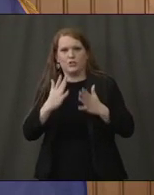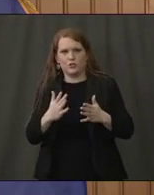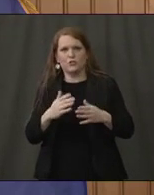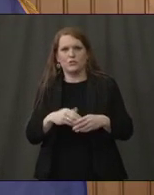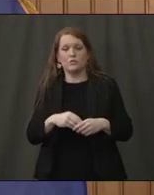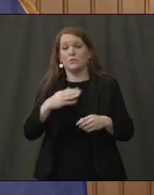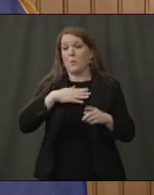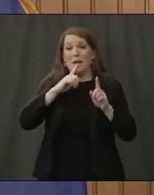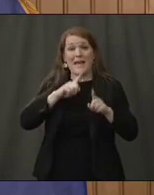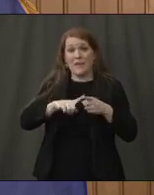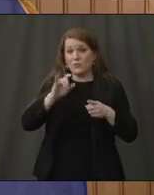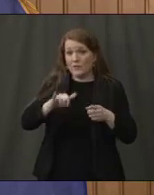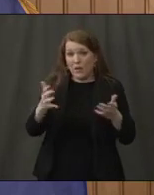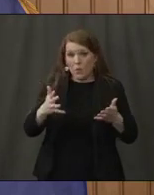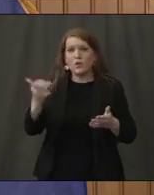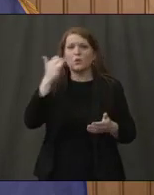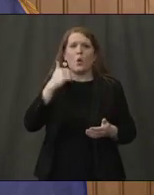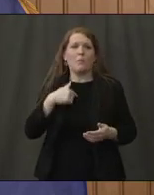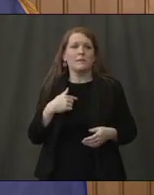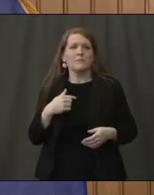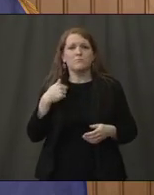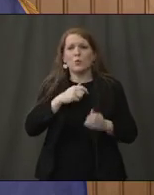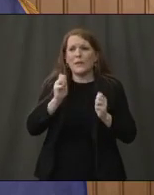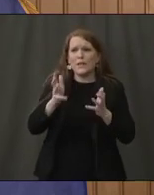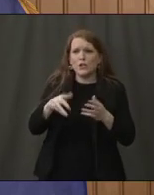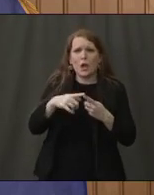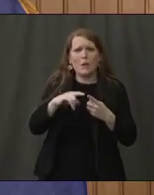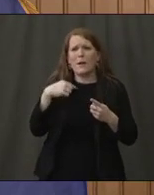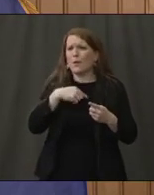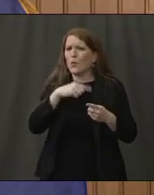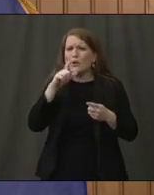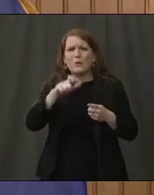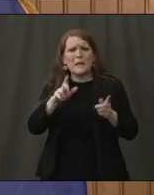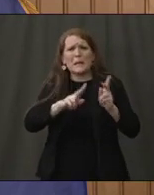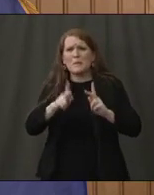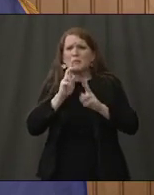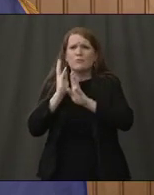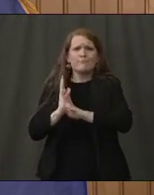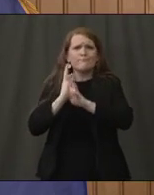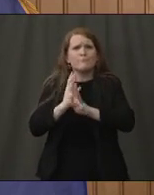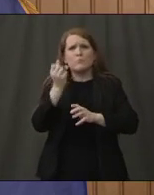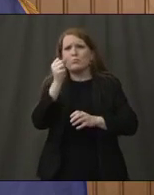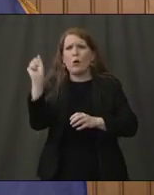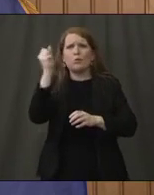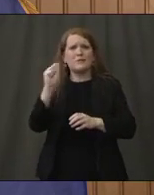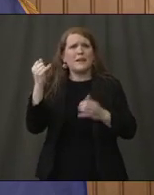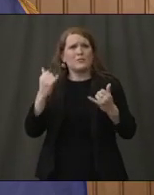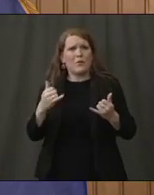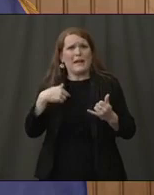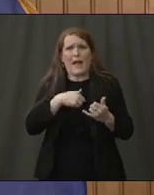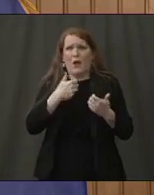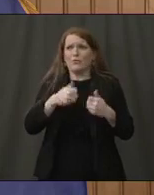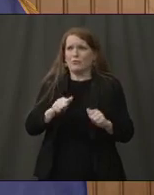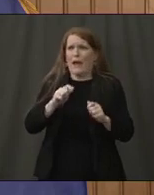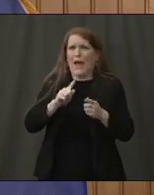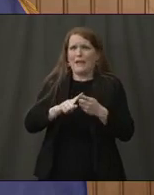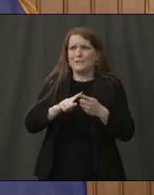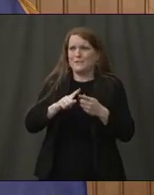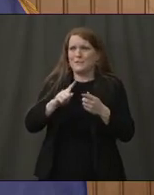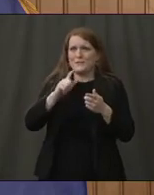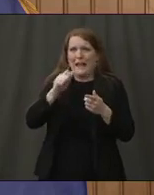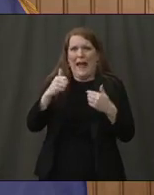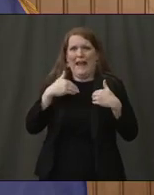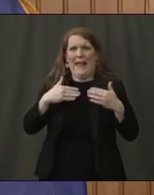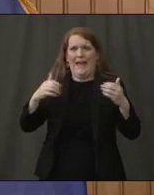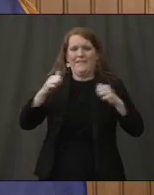call. Let's talk about it. We don't need people outside protesting right now. I'm trying to keep groups less than 5. We got a public